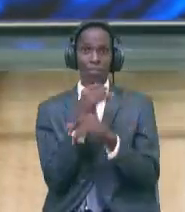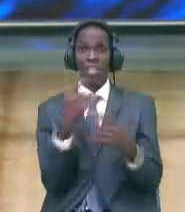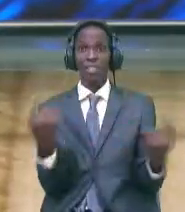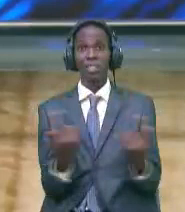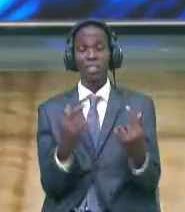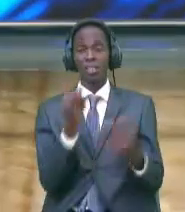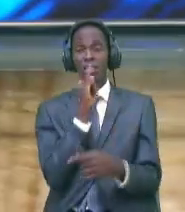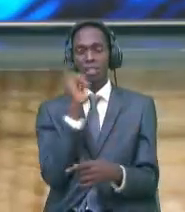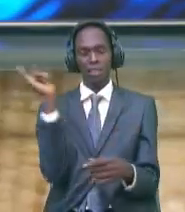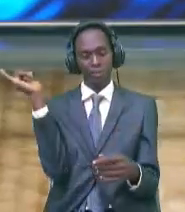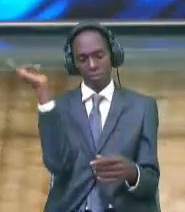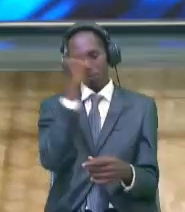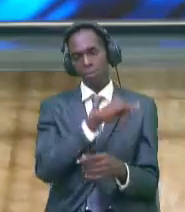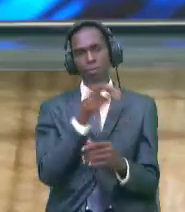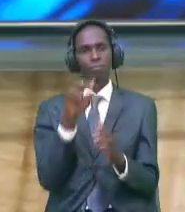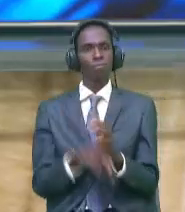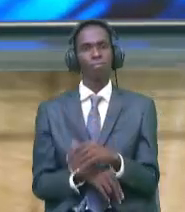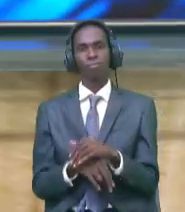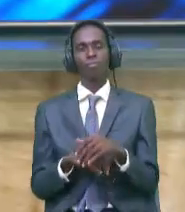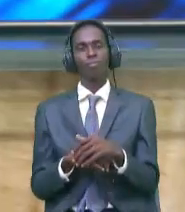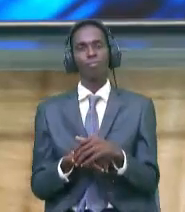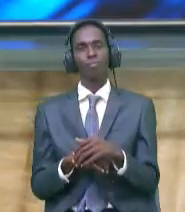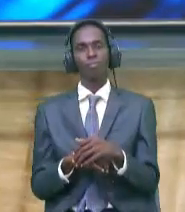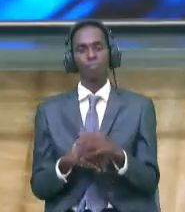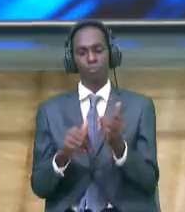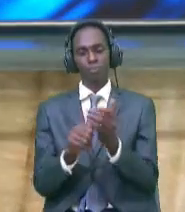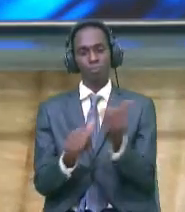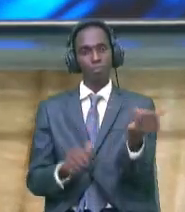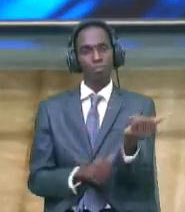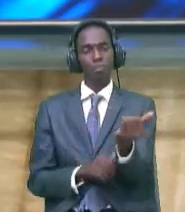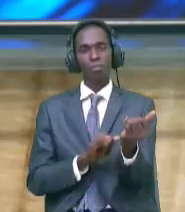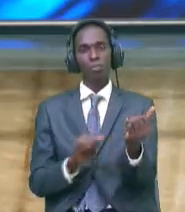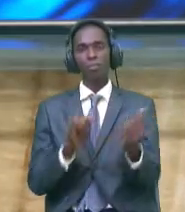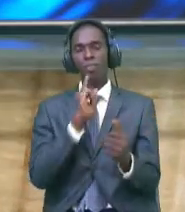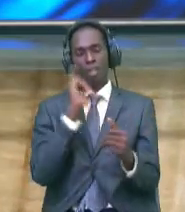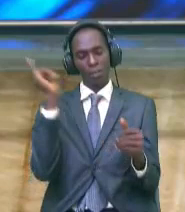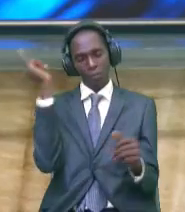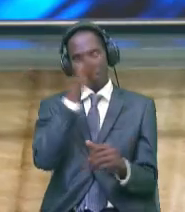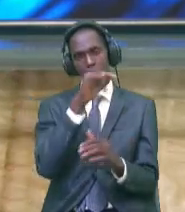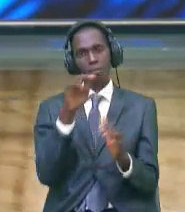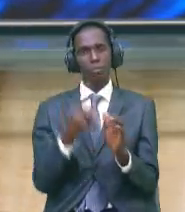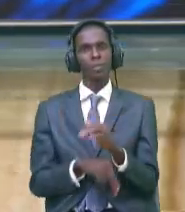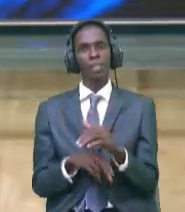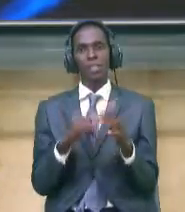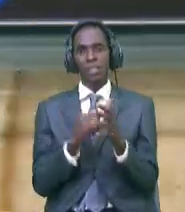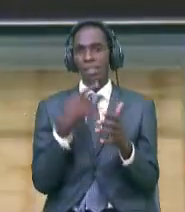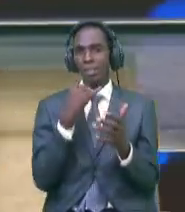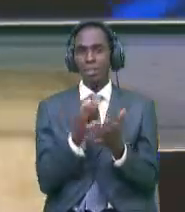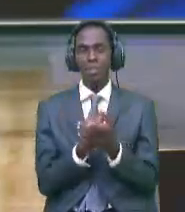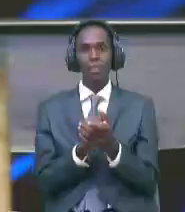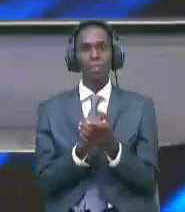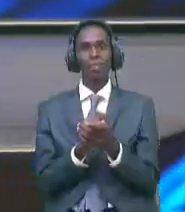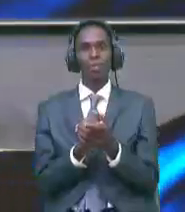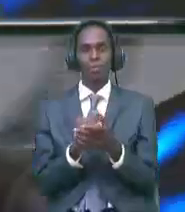foolishness. Sinning is foolishness. Backsliding is foolishness. It says he will